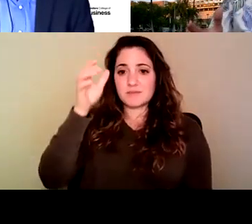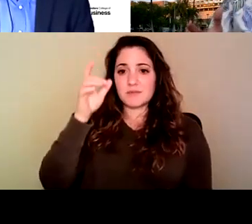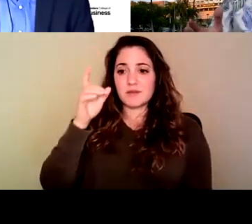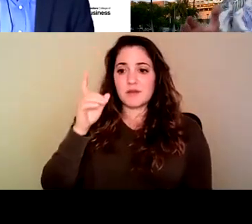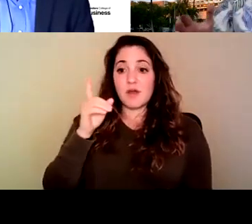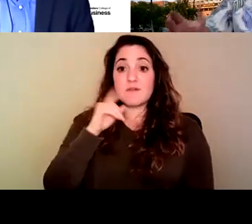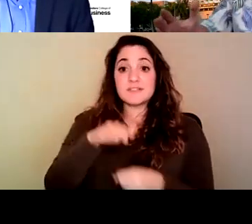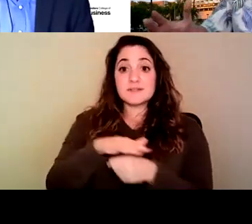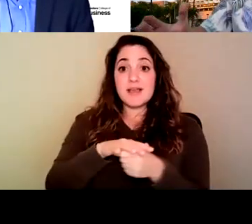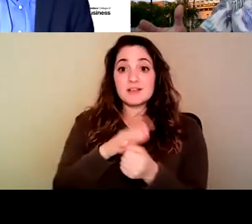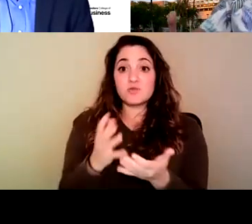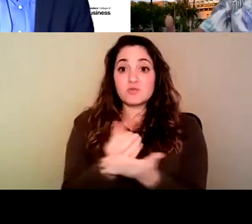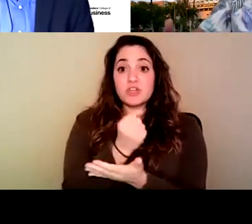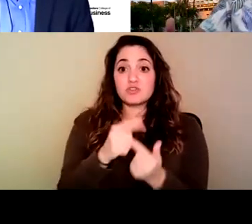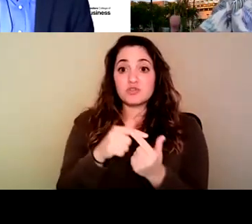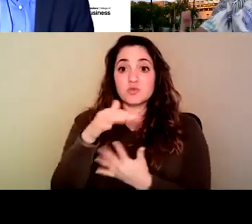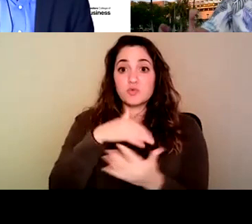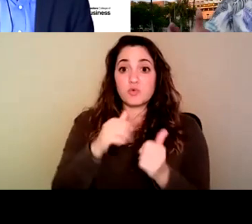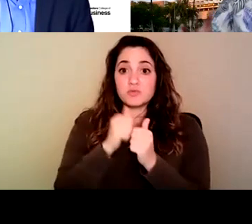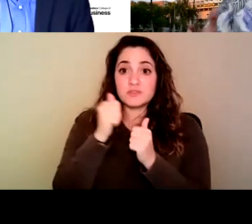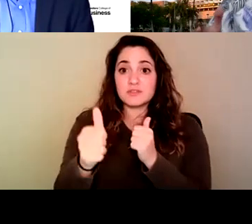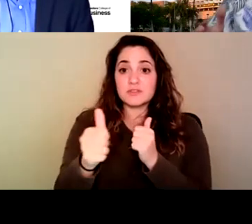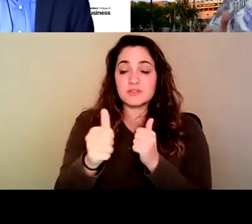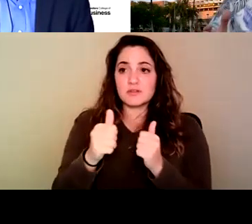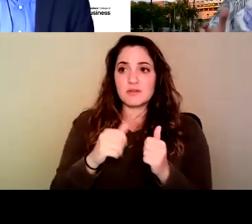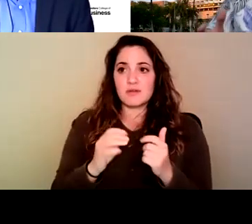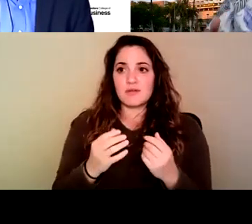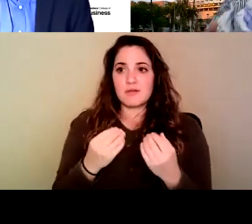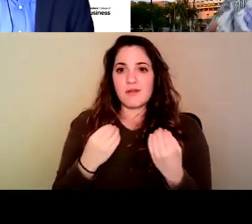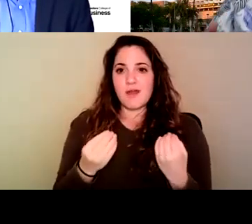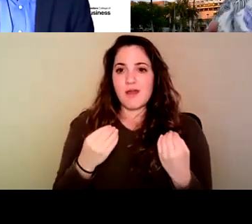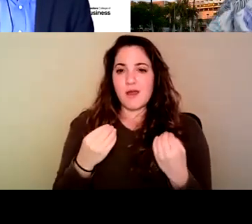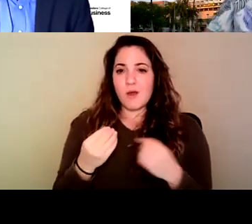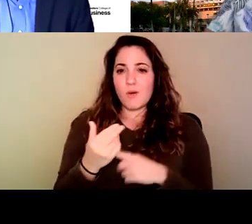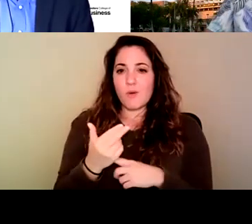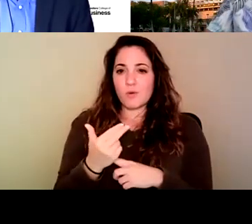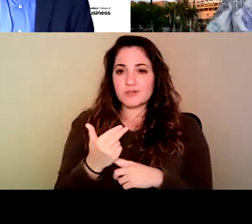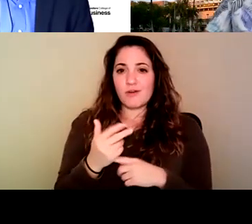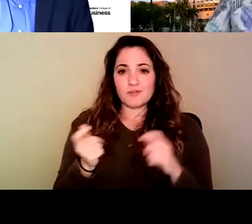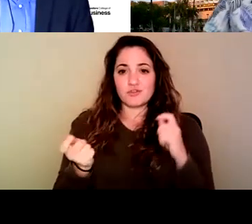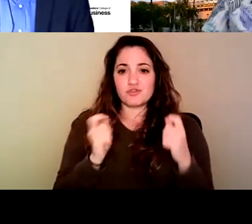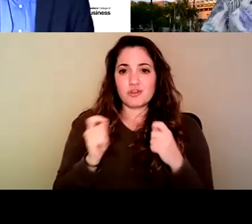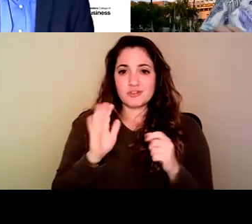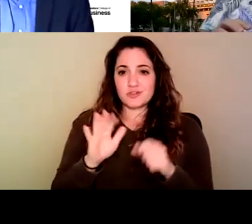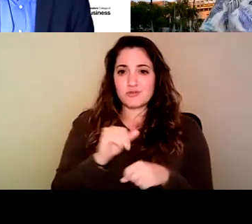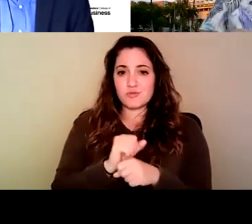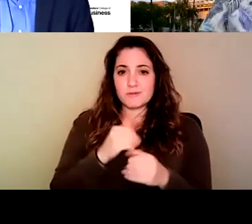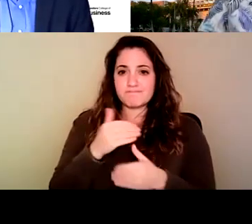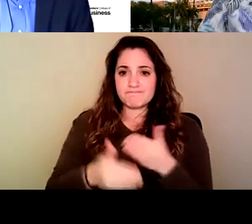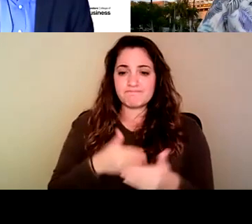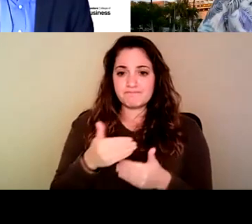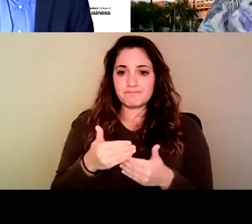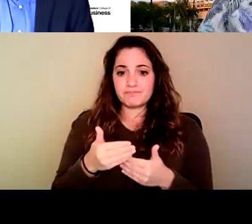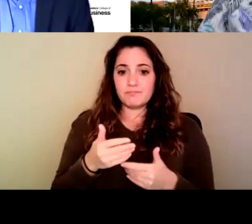space utilization and social distancing and how hotels have had to adjust their